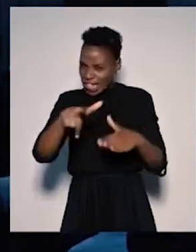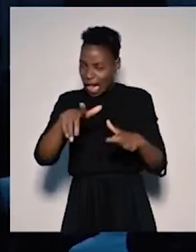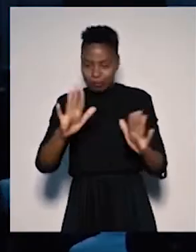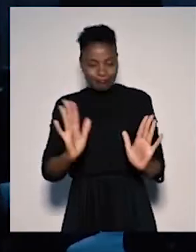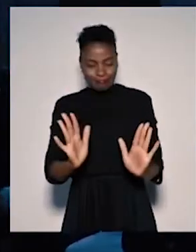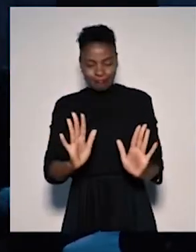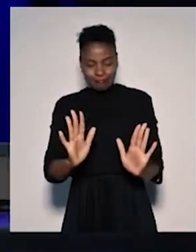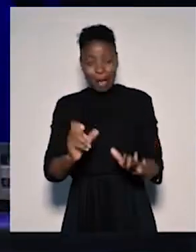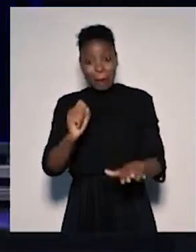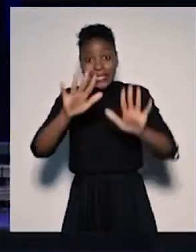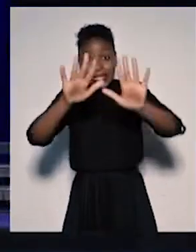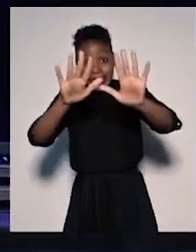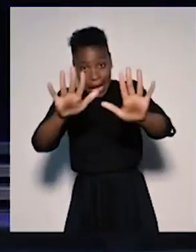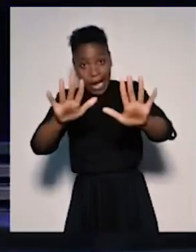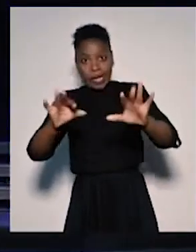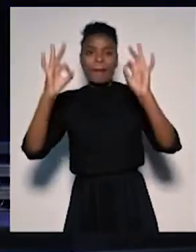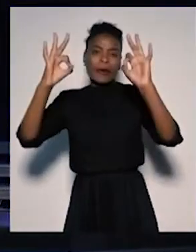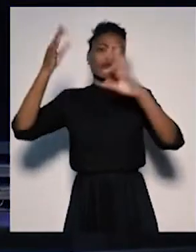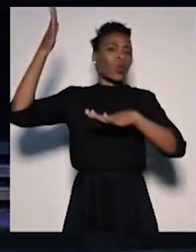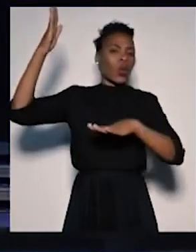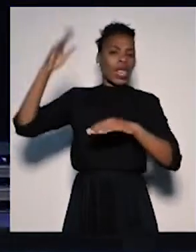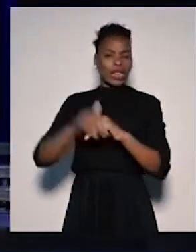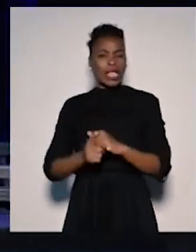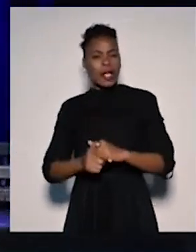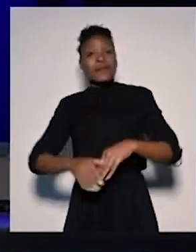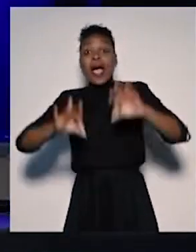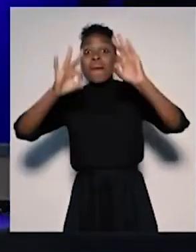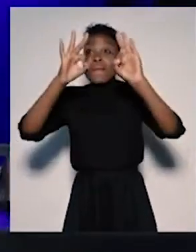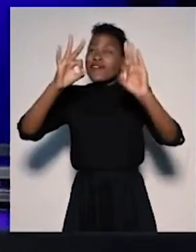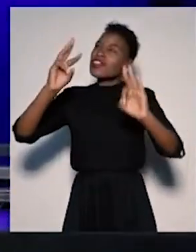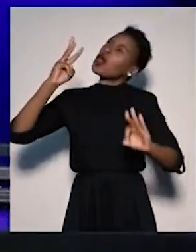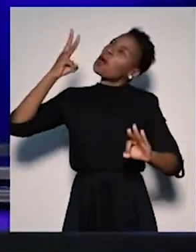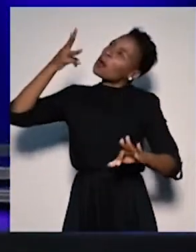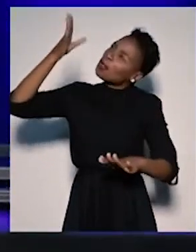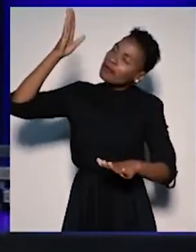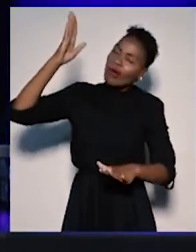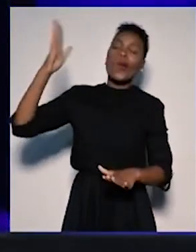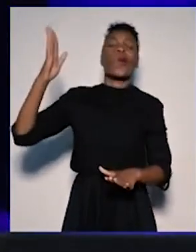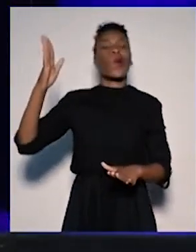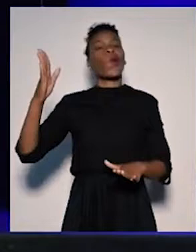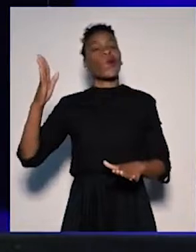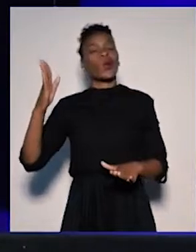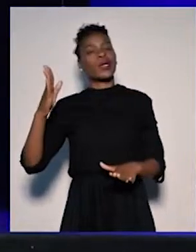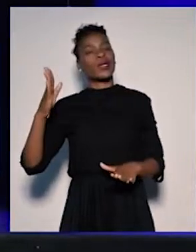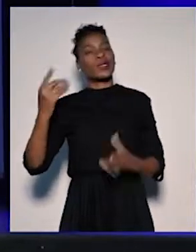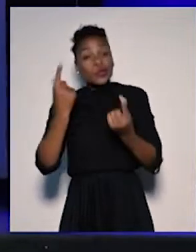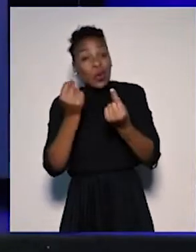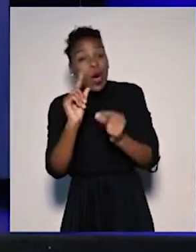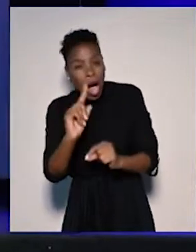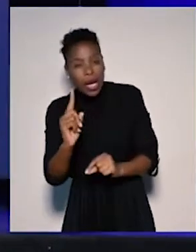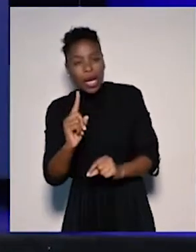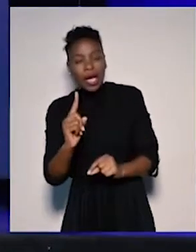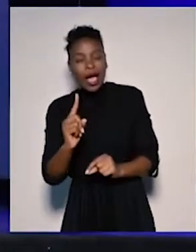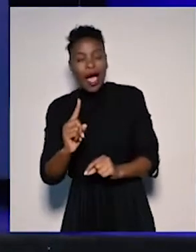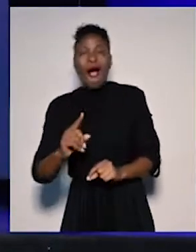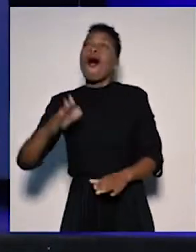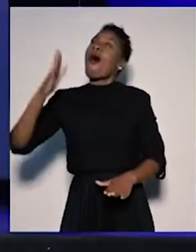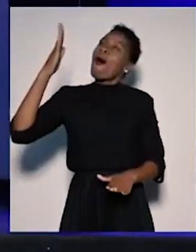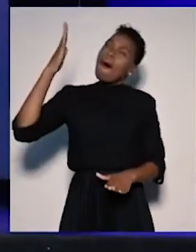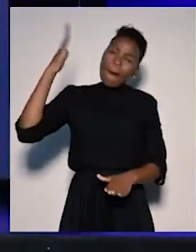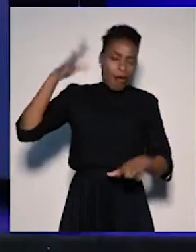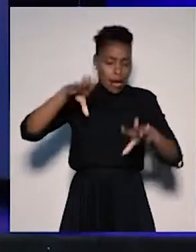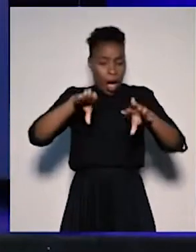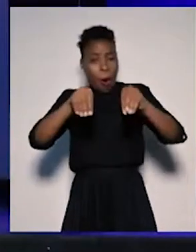them. So, the imperfect will of God, watch this, Bazalana. It is what God